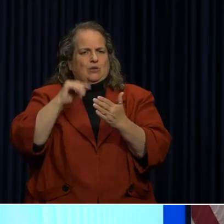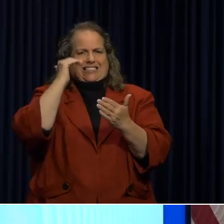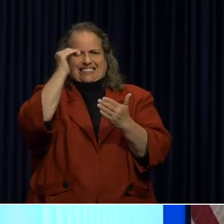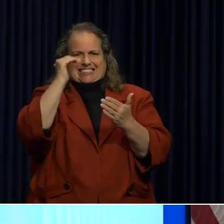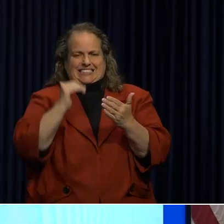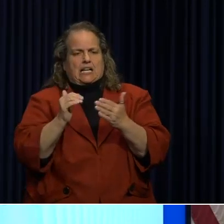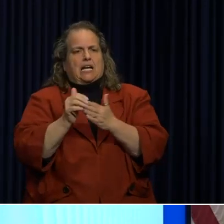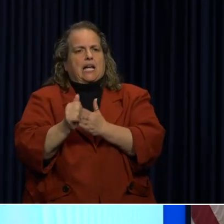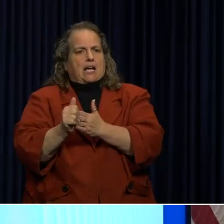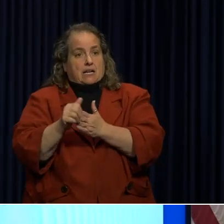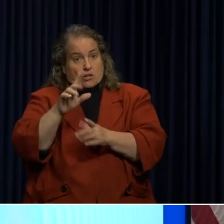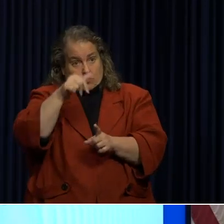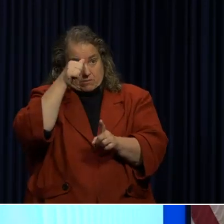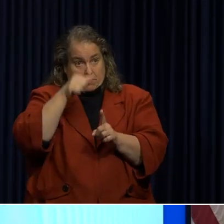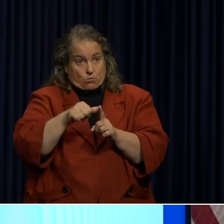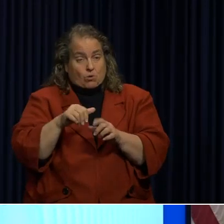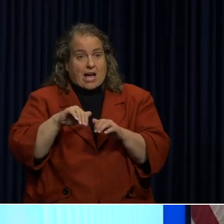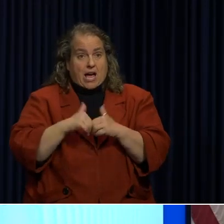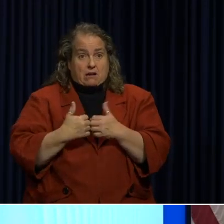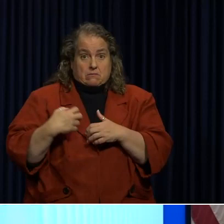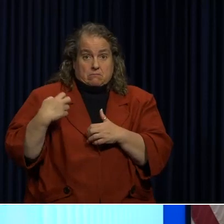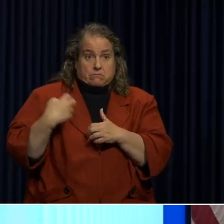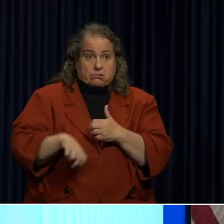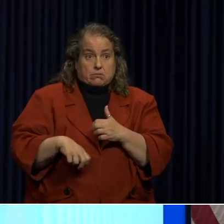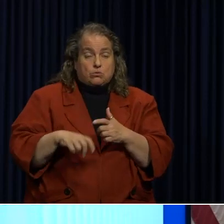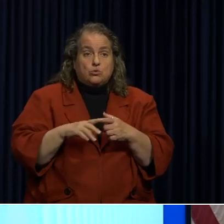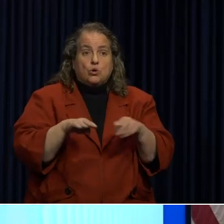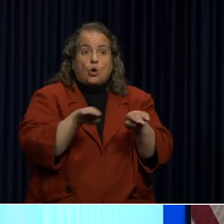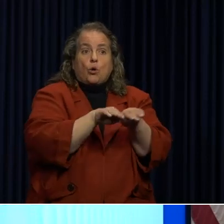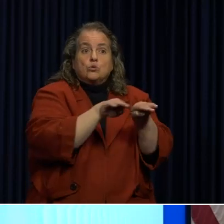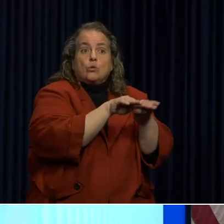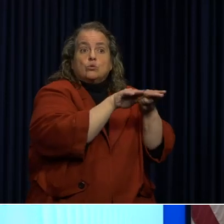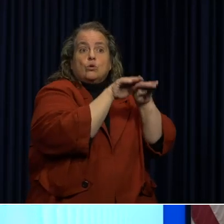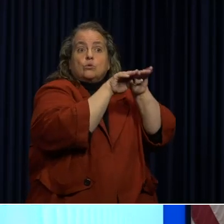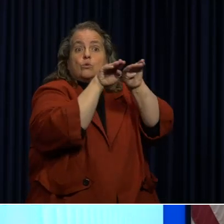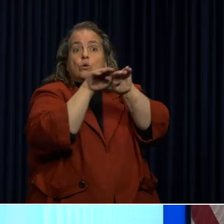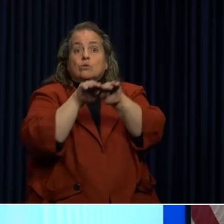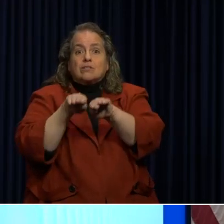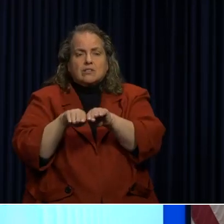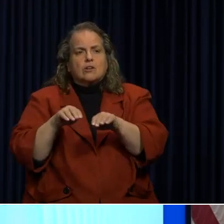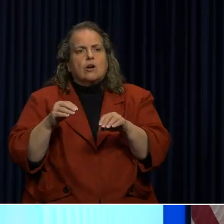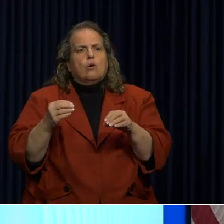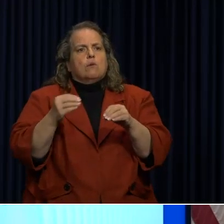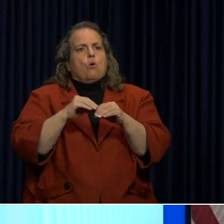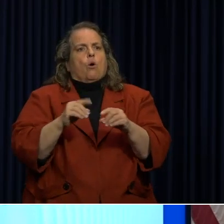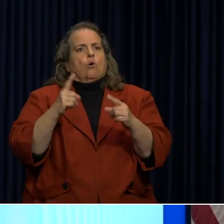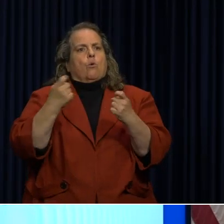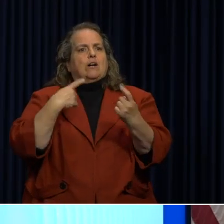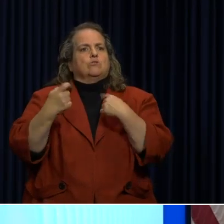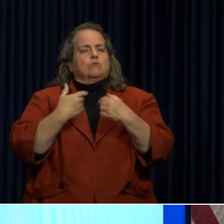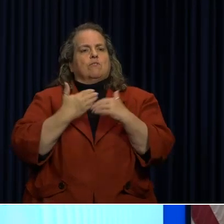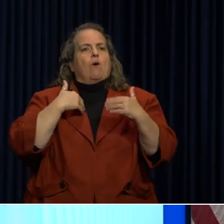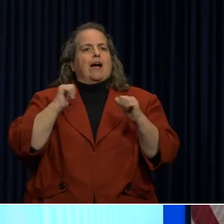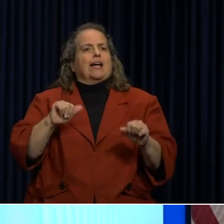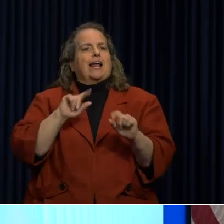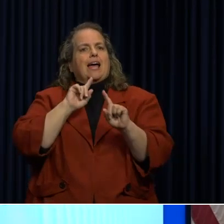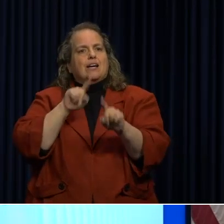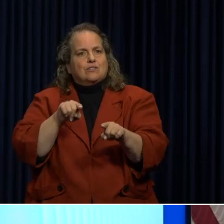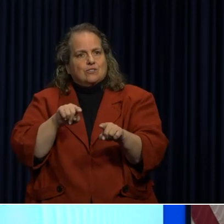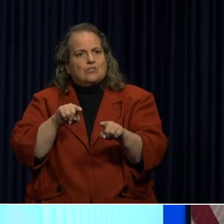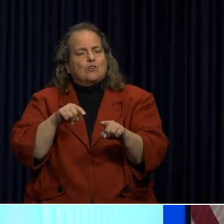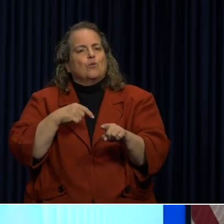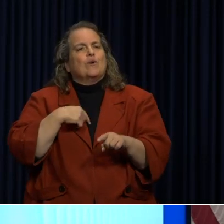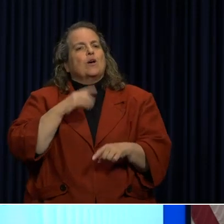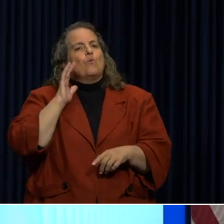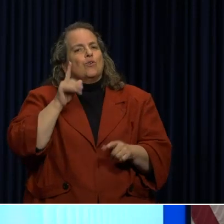we had in shutting everything down. There's more questions created by what we're trying to do than we can give answers fast enough. We're going to work